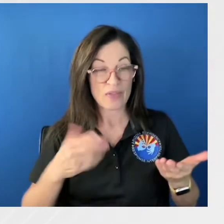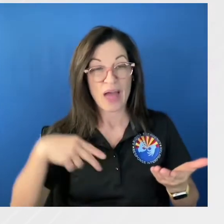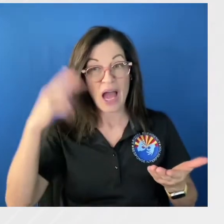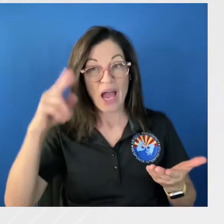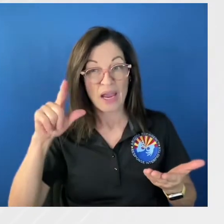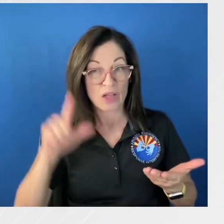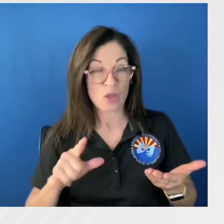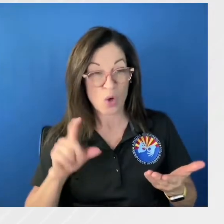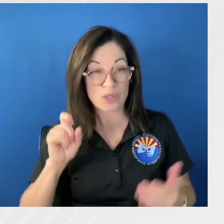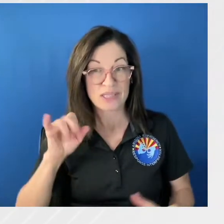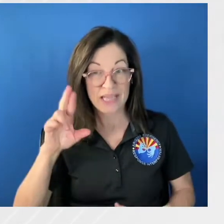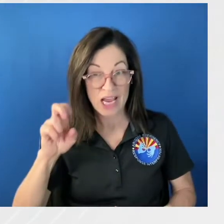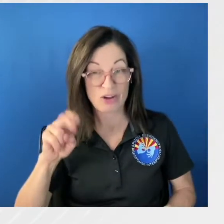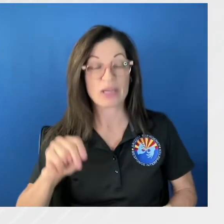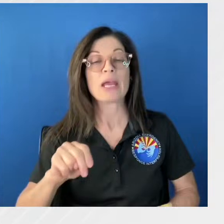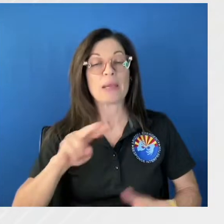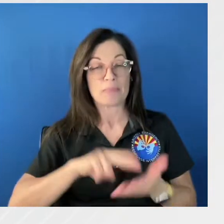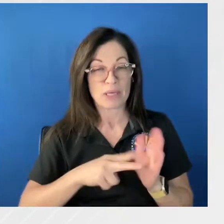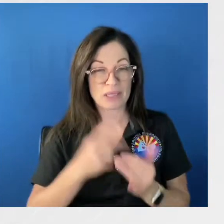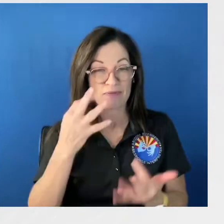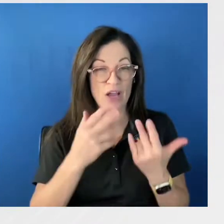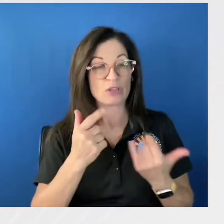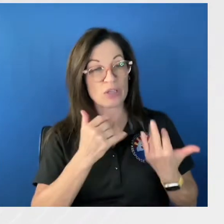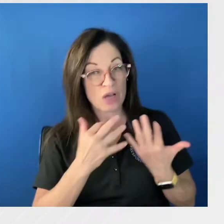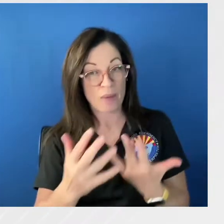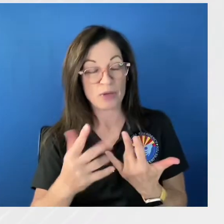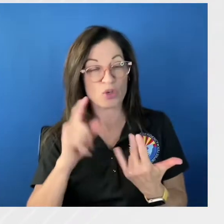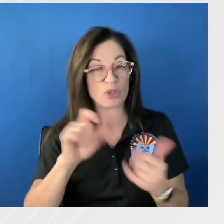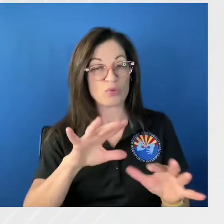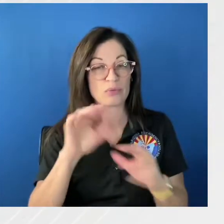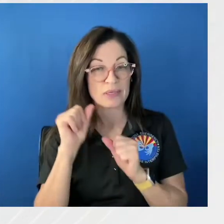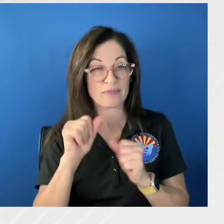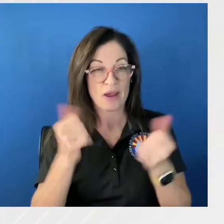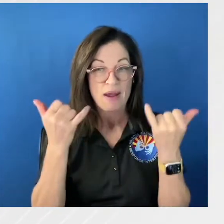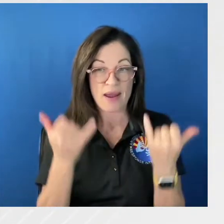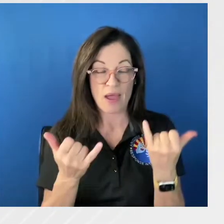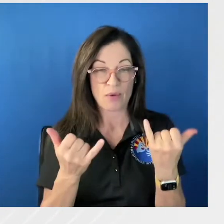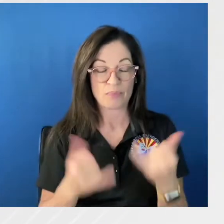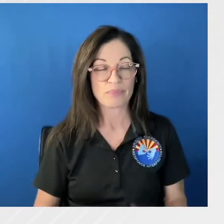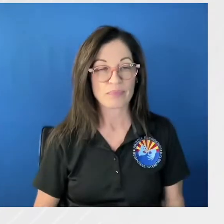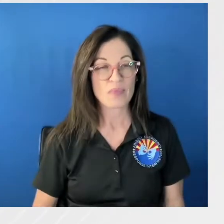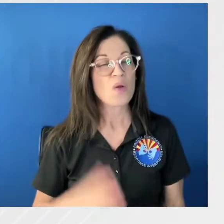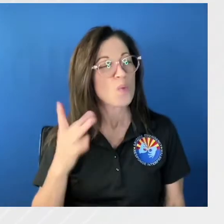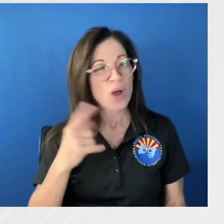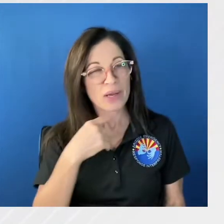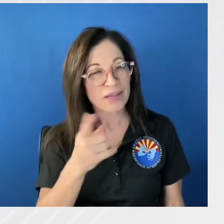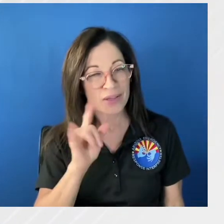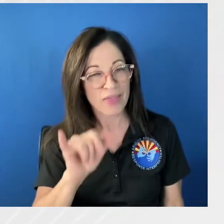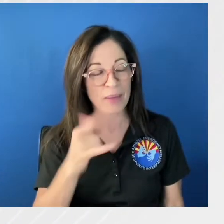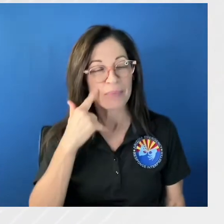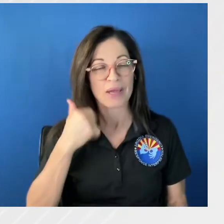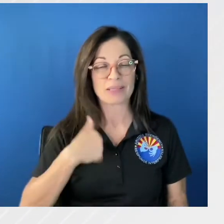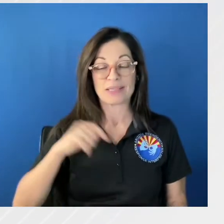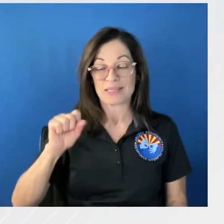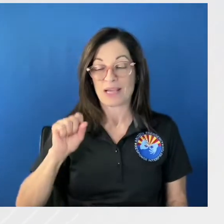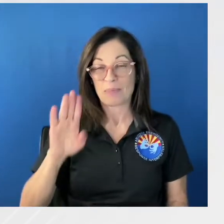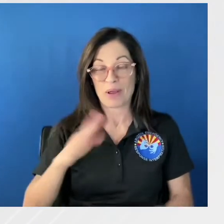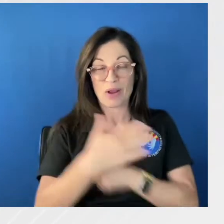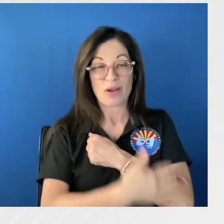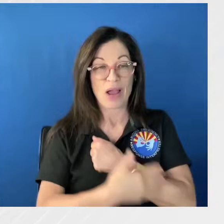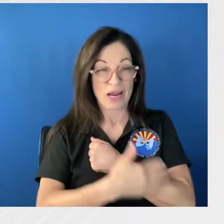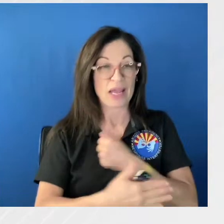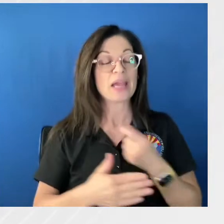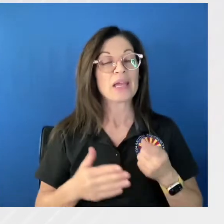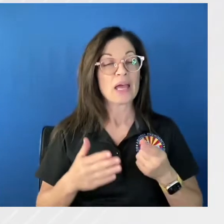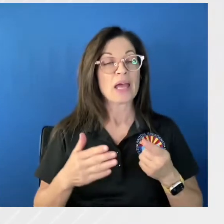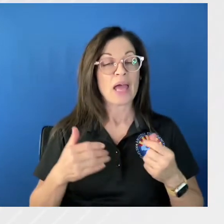burn and you need to get out now. So why am I telling you this? San Bernardino County went into unified command over the line fire first, which is up